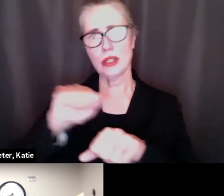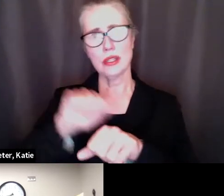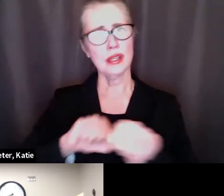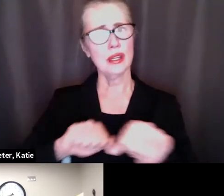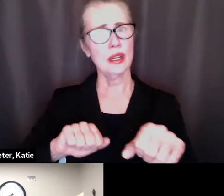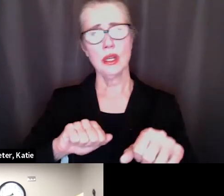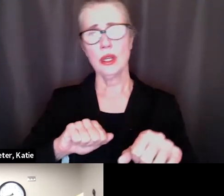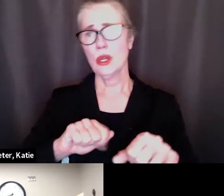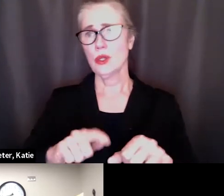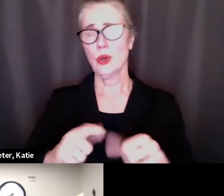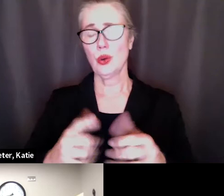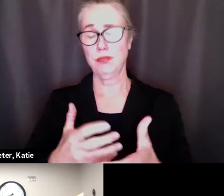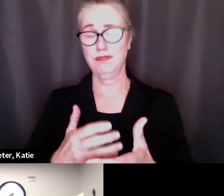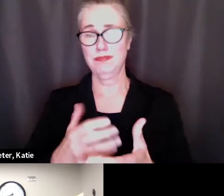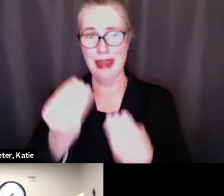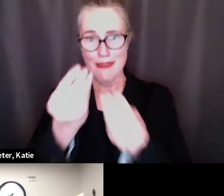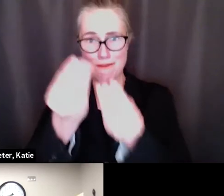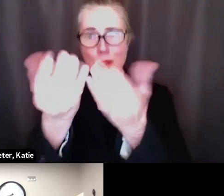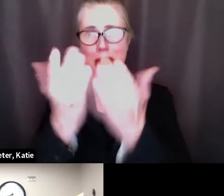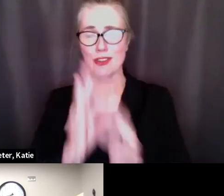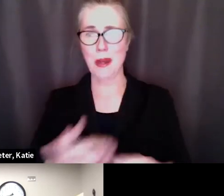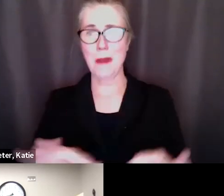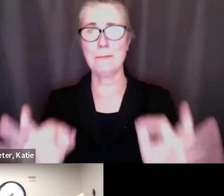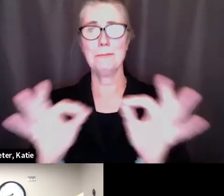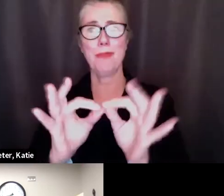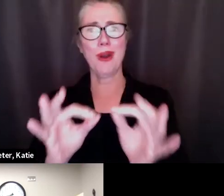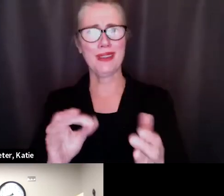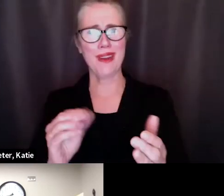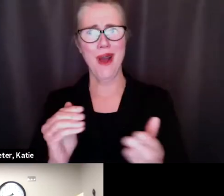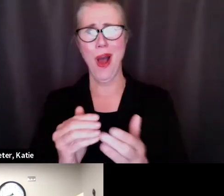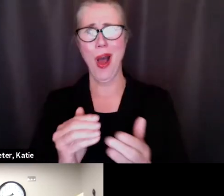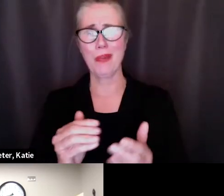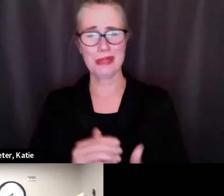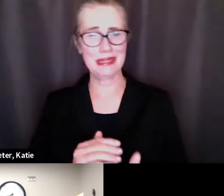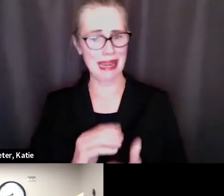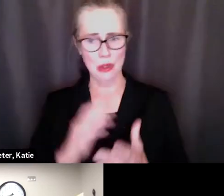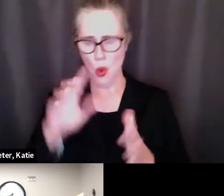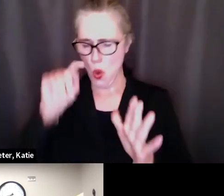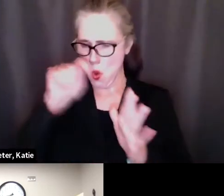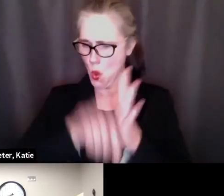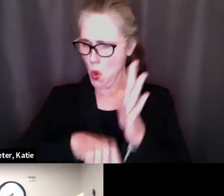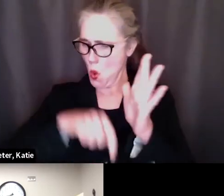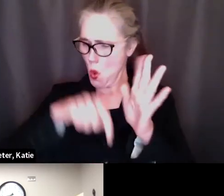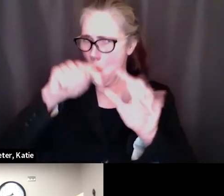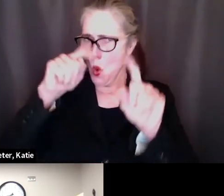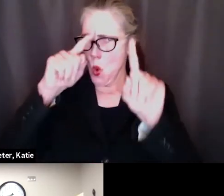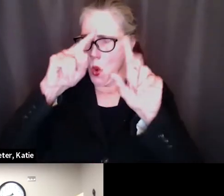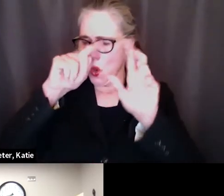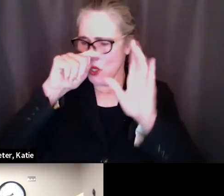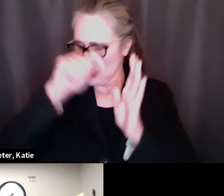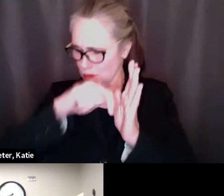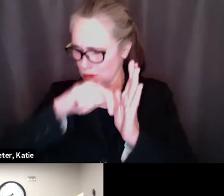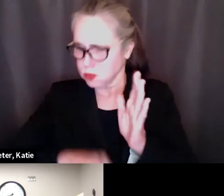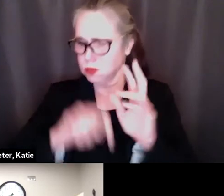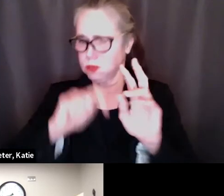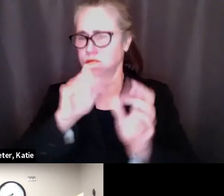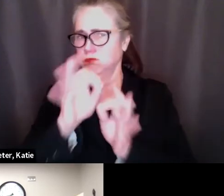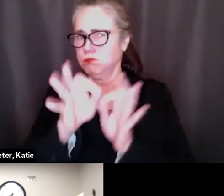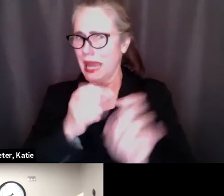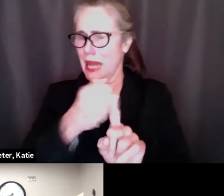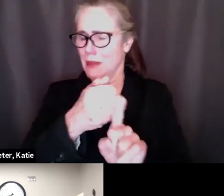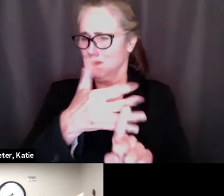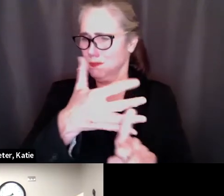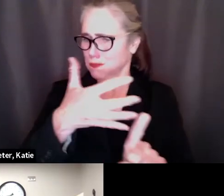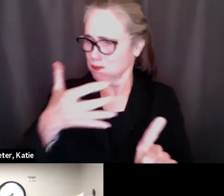overload us with important information regarding voters ethnic groups schools etc and i really